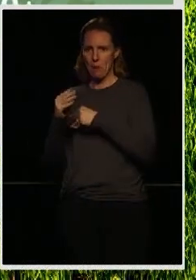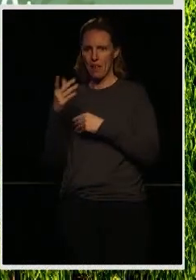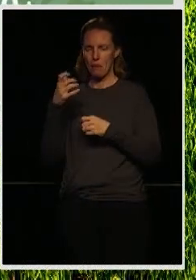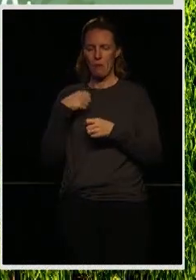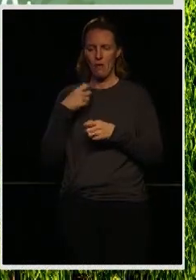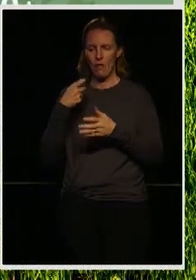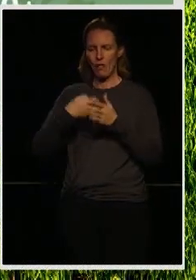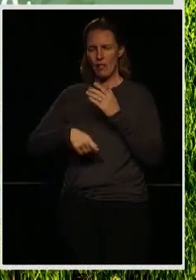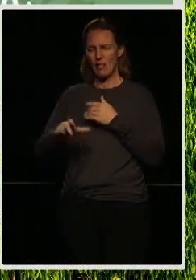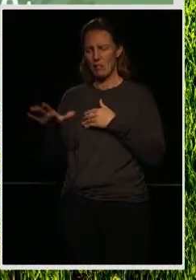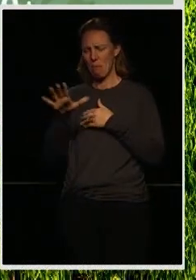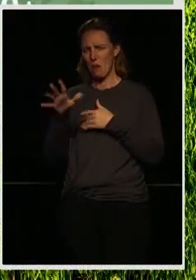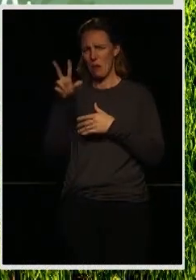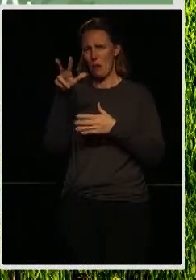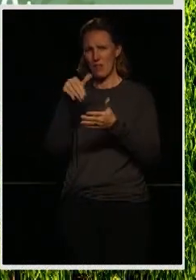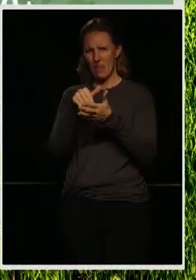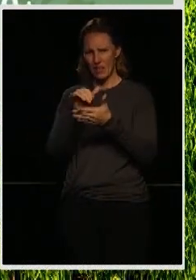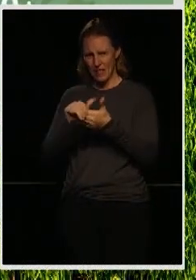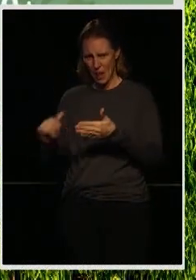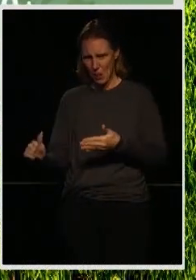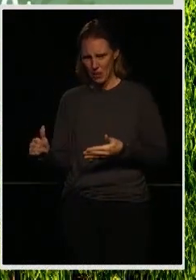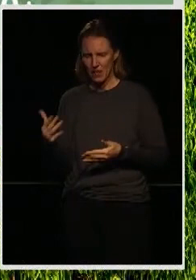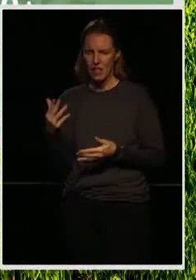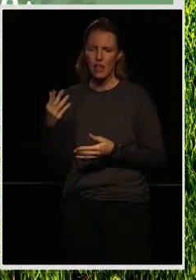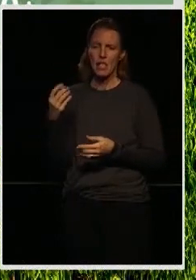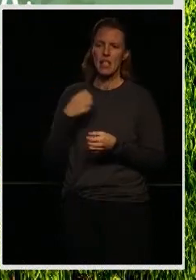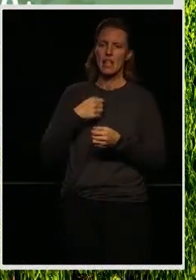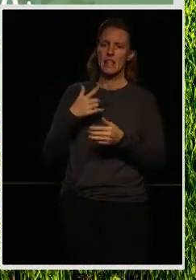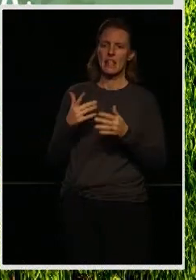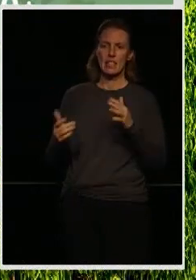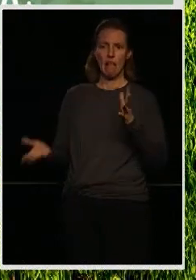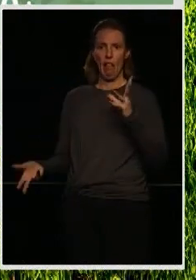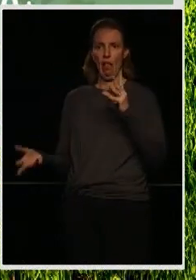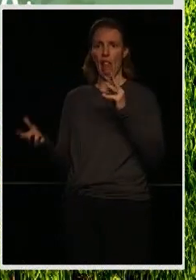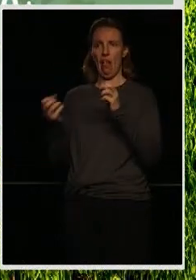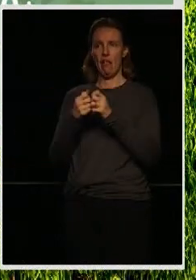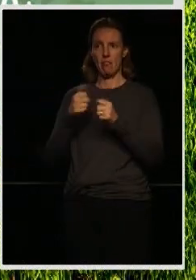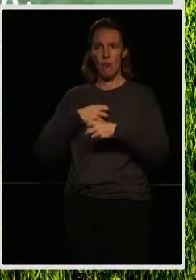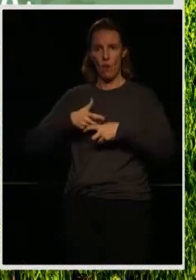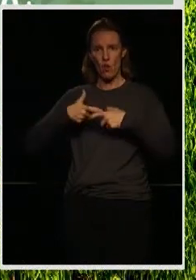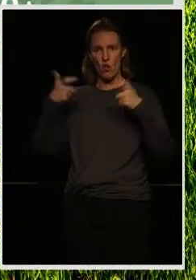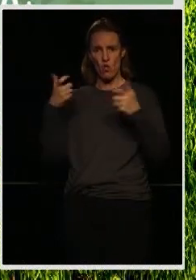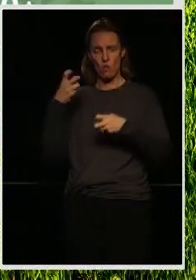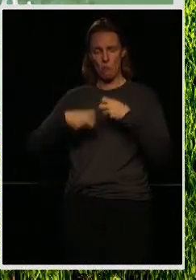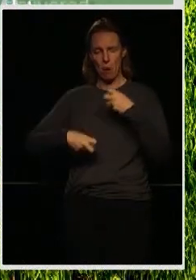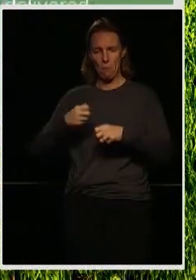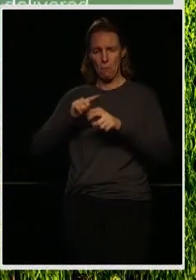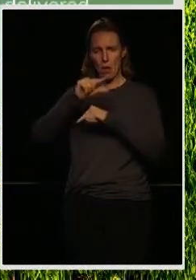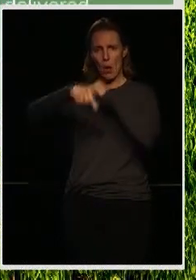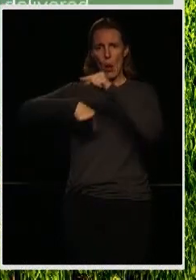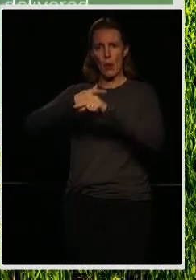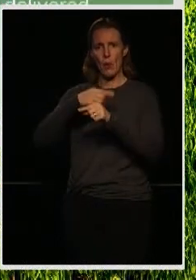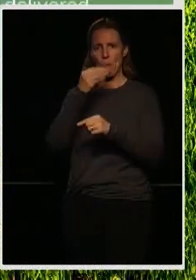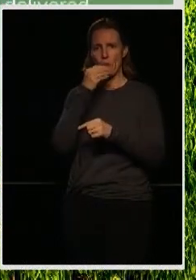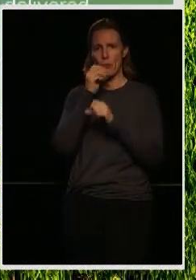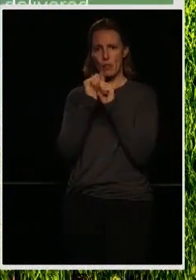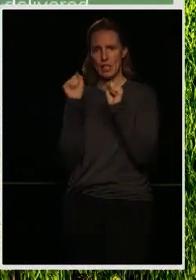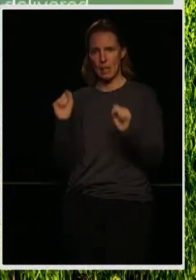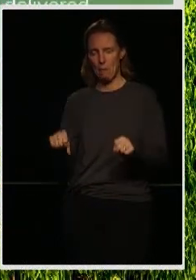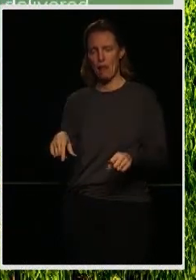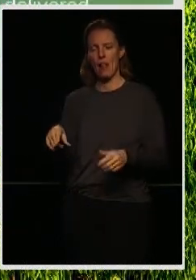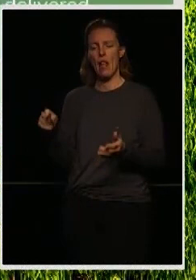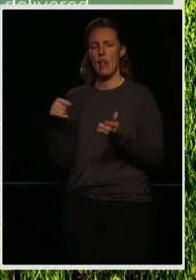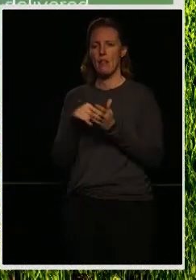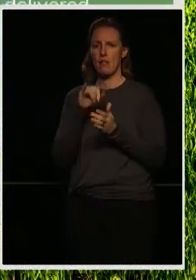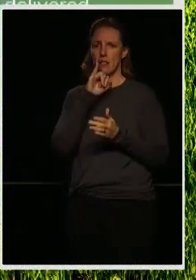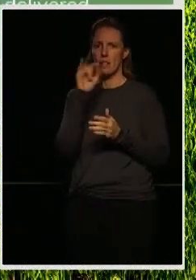is on the order of $3,000. This adds up to a massive problem in a global food system. This is